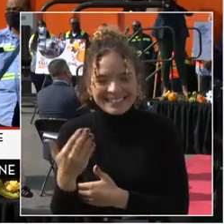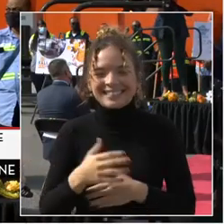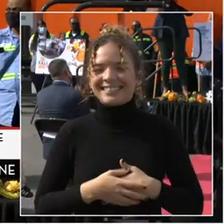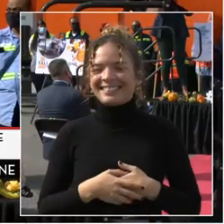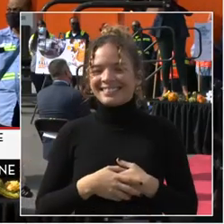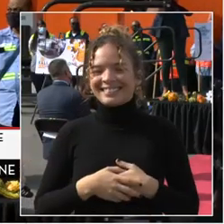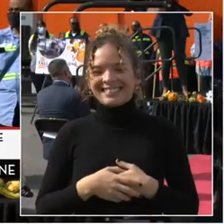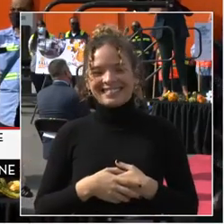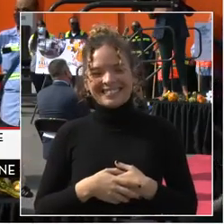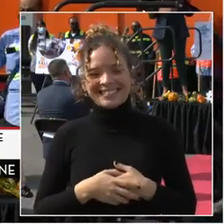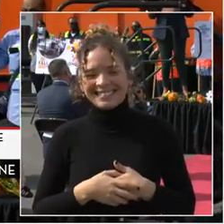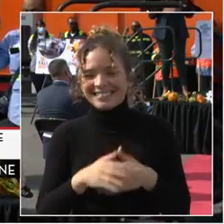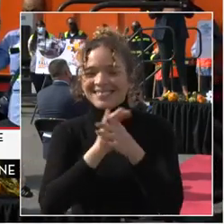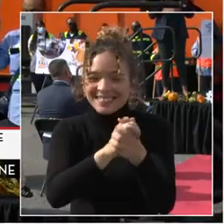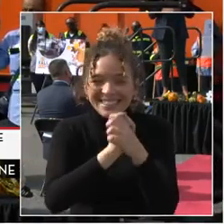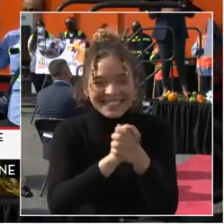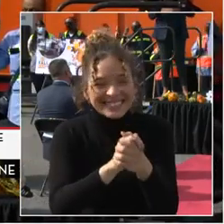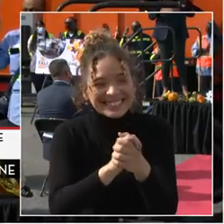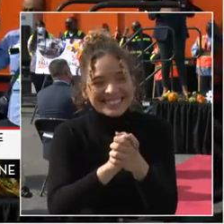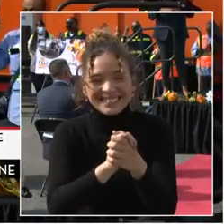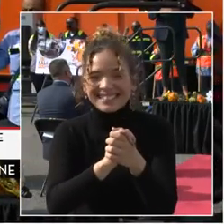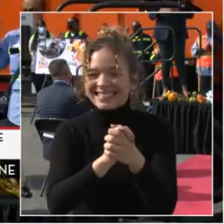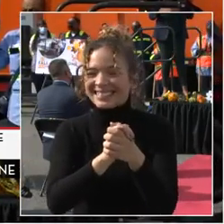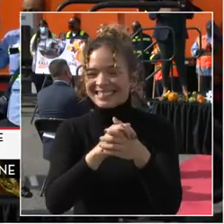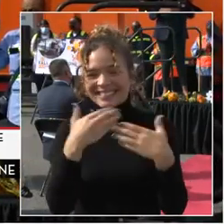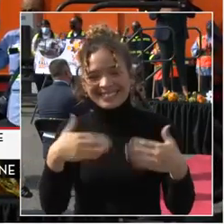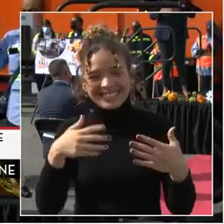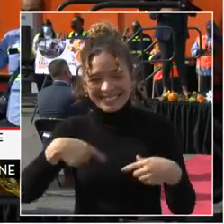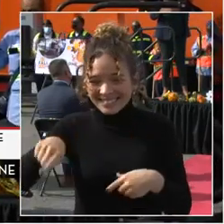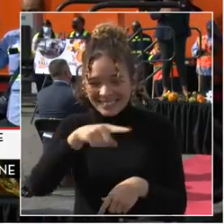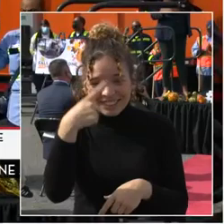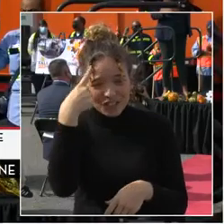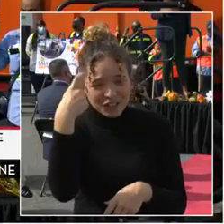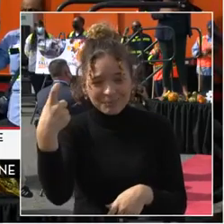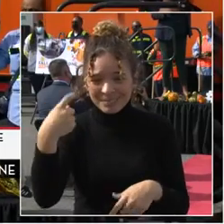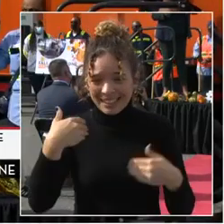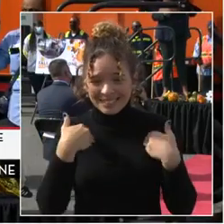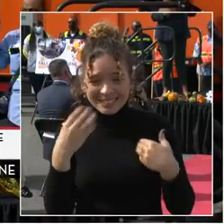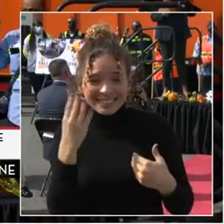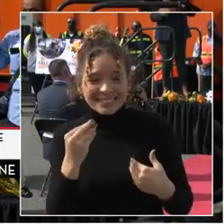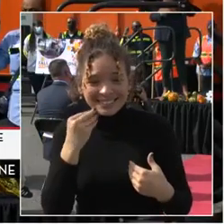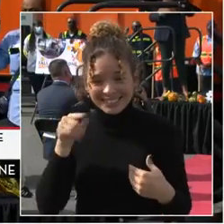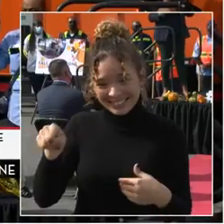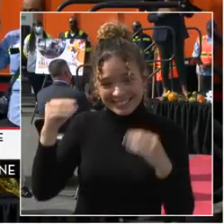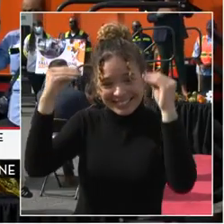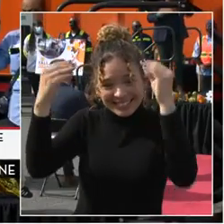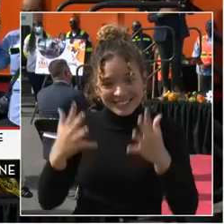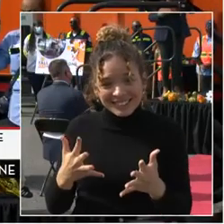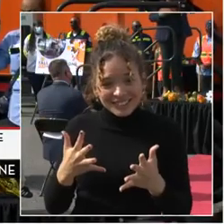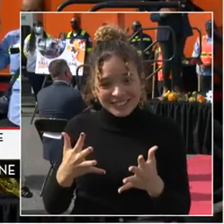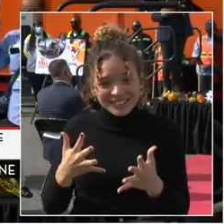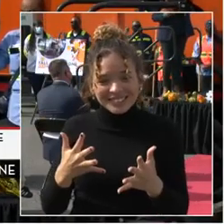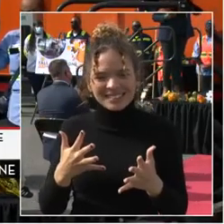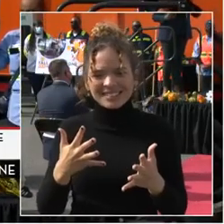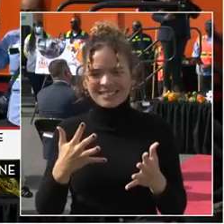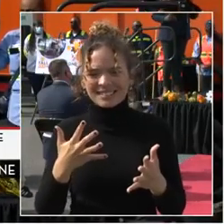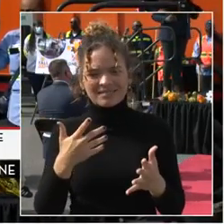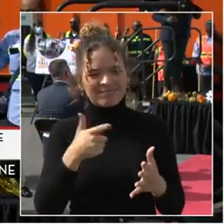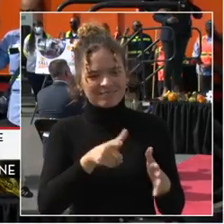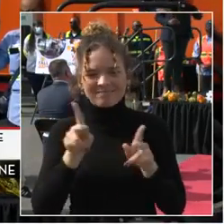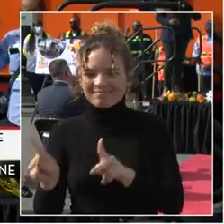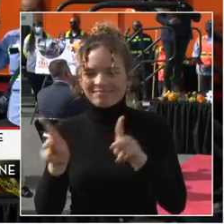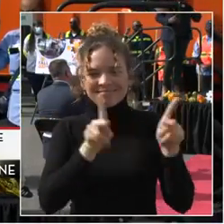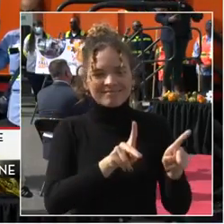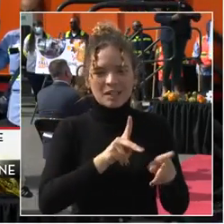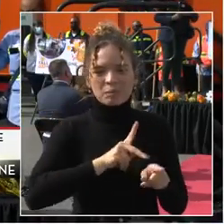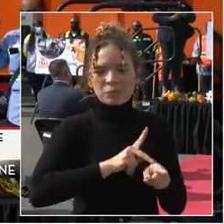congratulations. This is a dream. Any of you who've ever been a teacher, it's the professional Olympics to be named Teacher of the Year. Thank